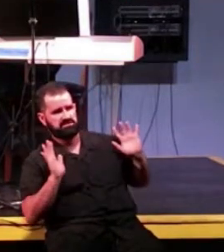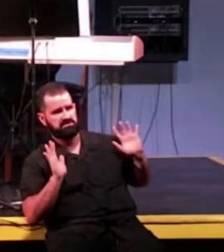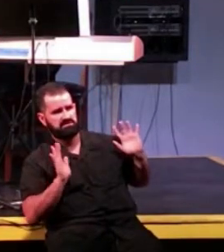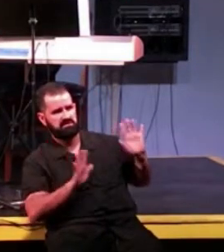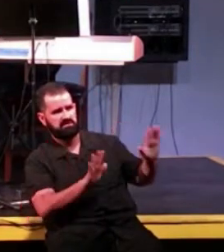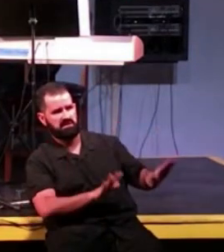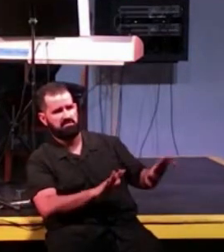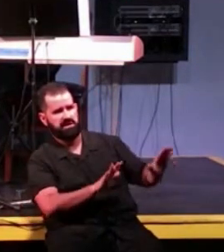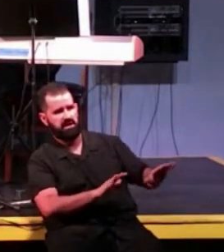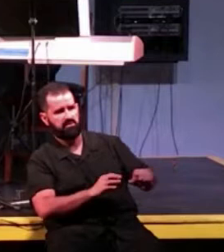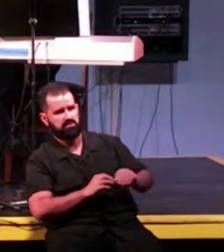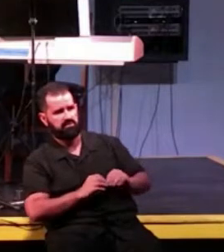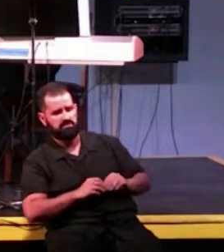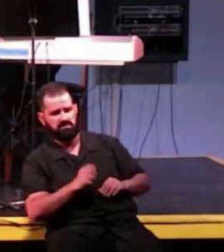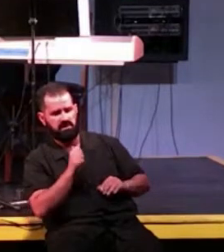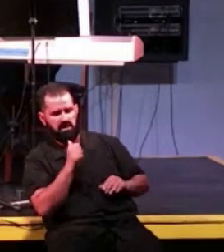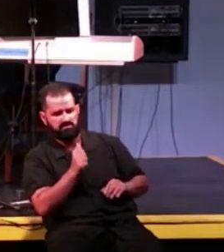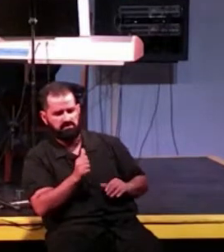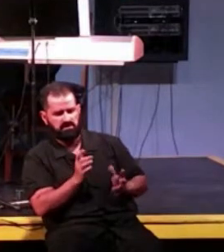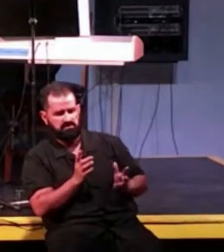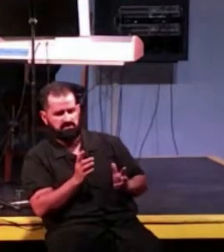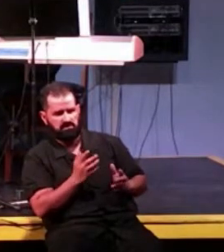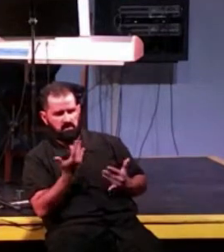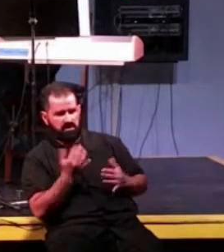Calm down.